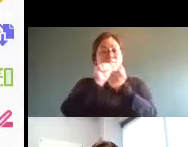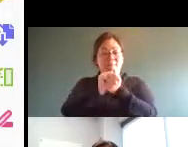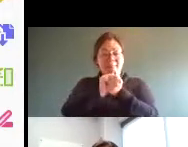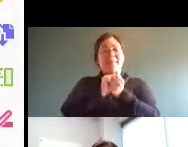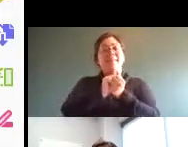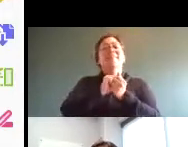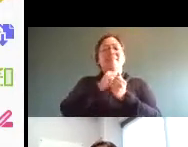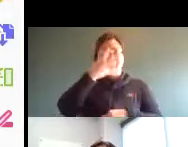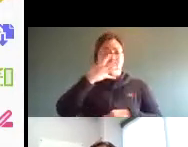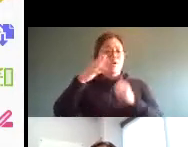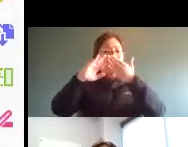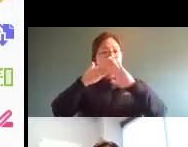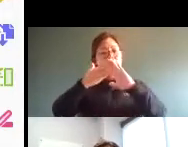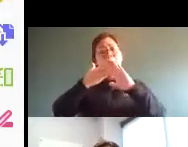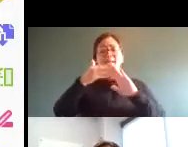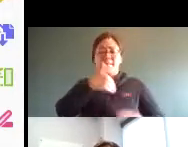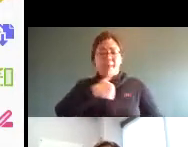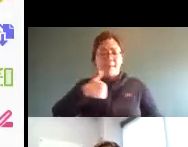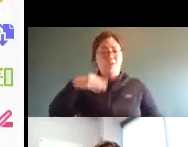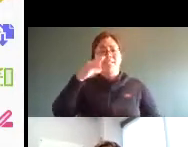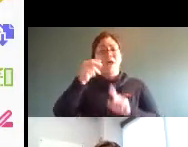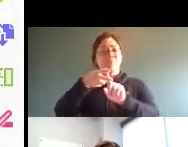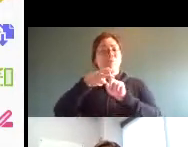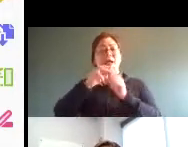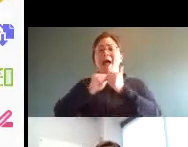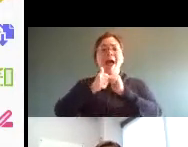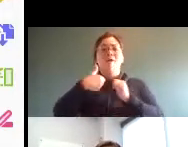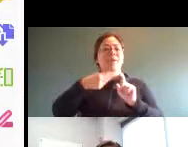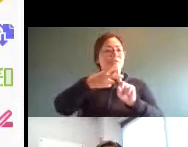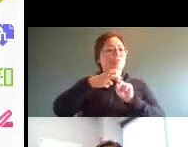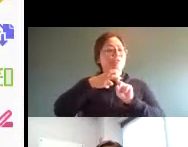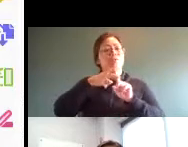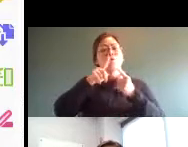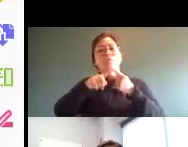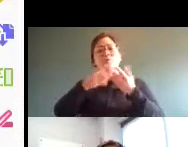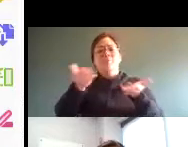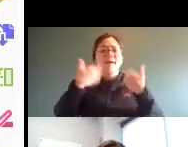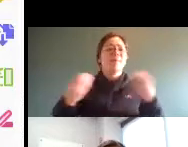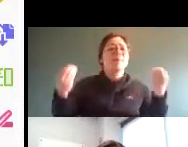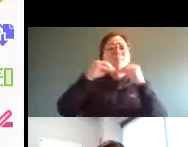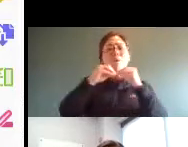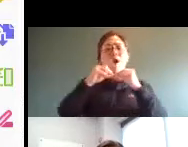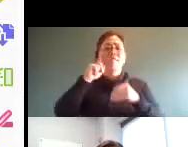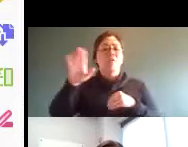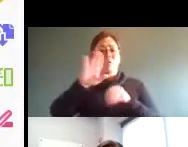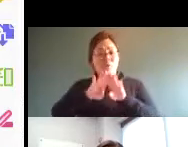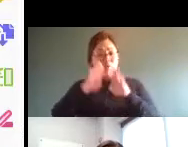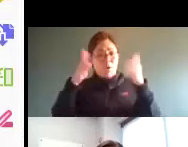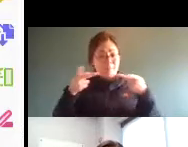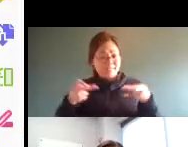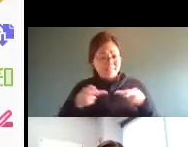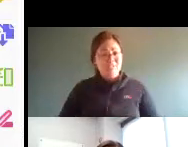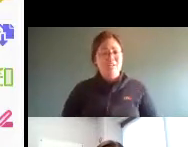community members and recruitment practices to help attract those immigrant community members to your open positions.